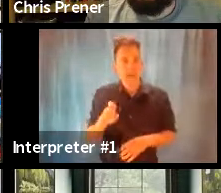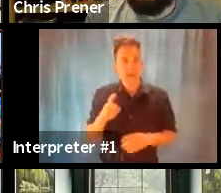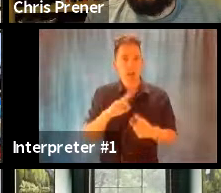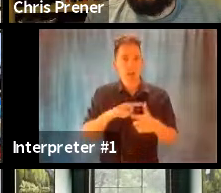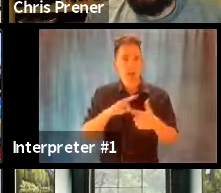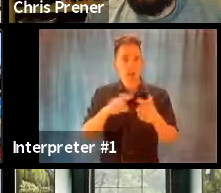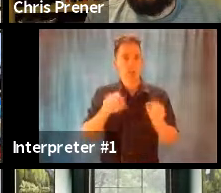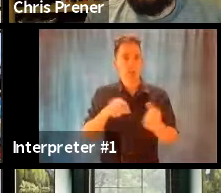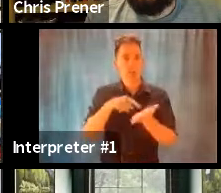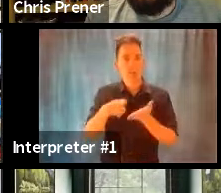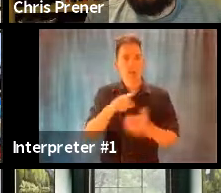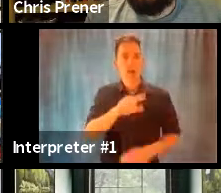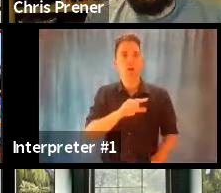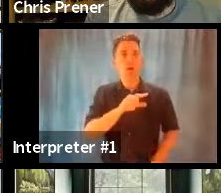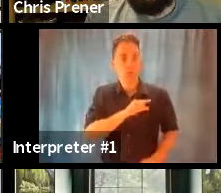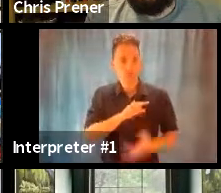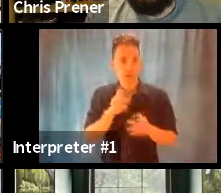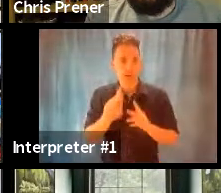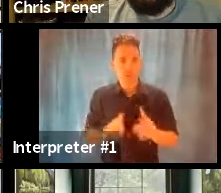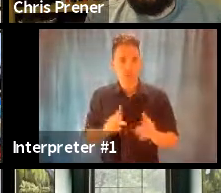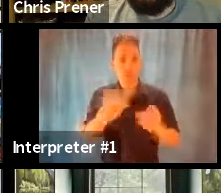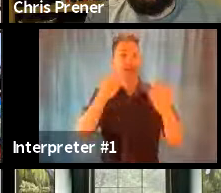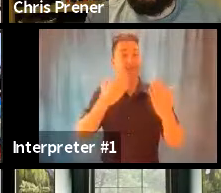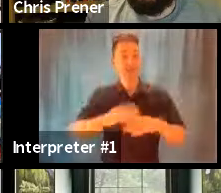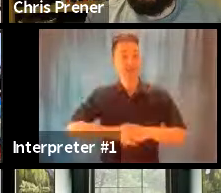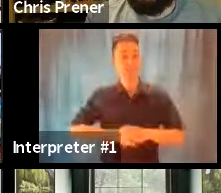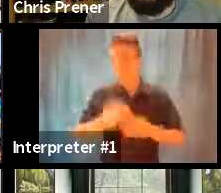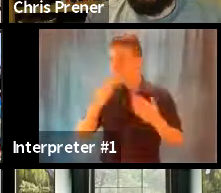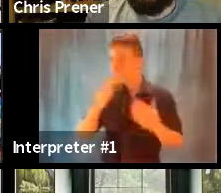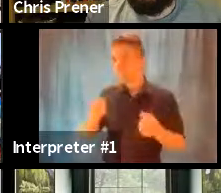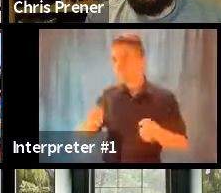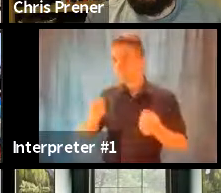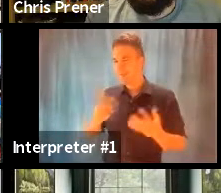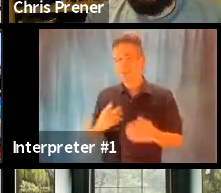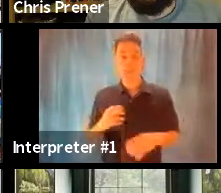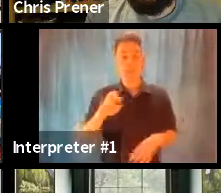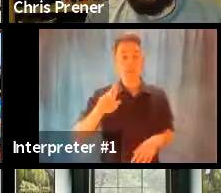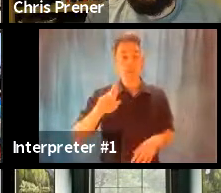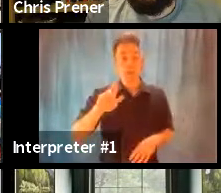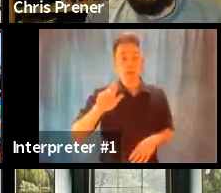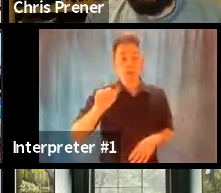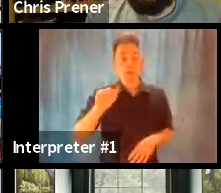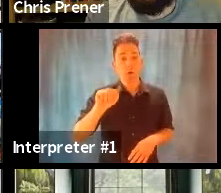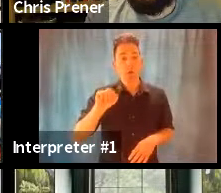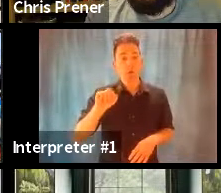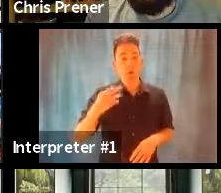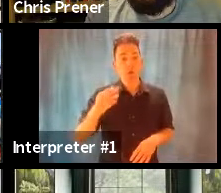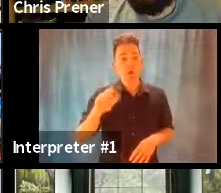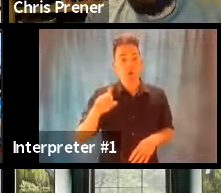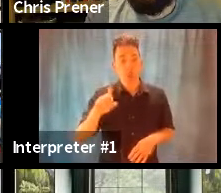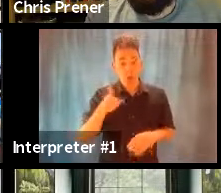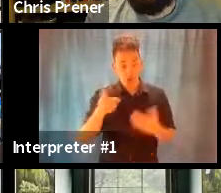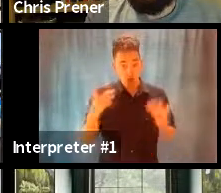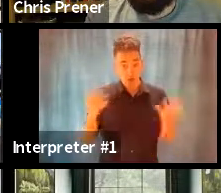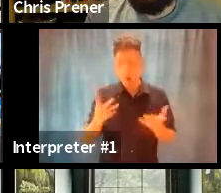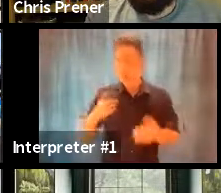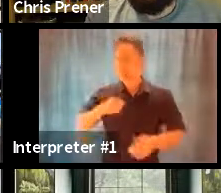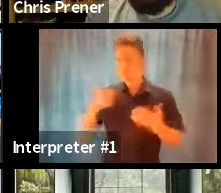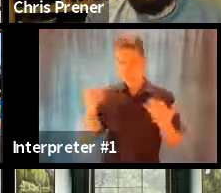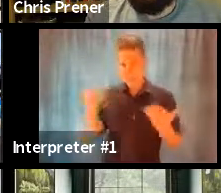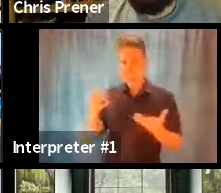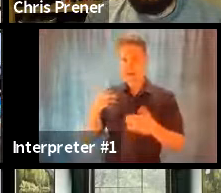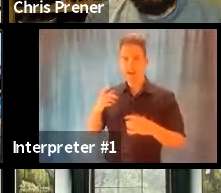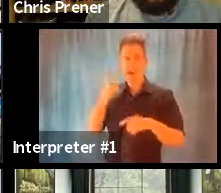people. Thank you. Thank you so much. Rashad, are you here? I am here. I don't know if I'm